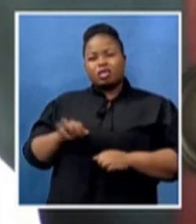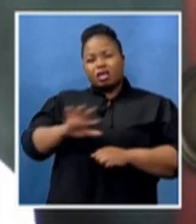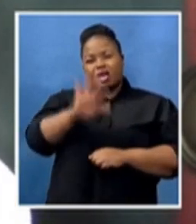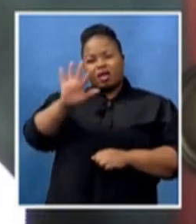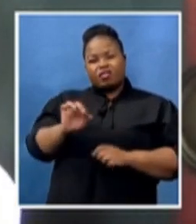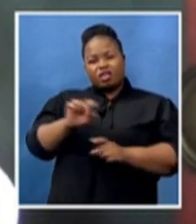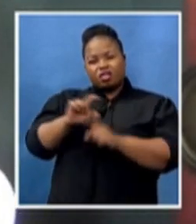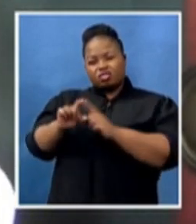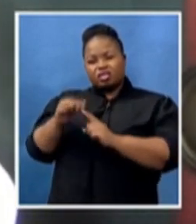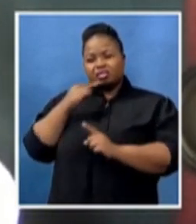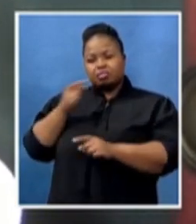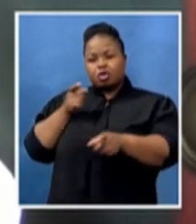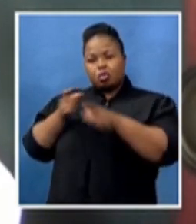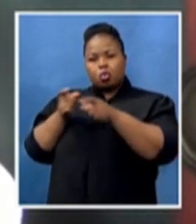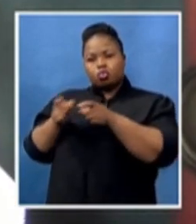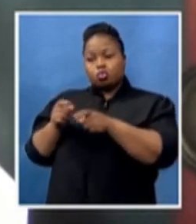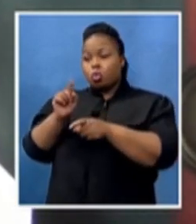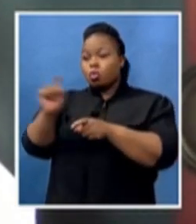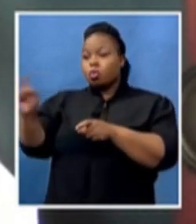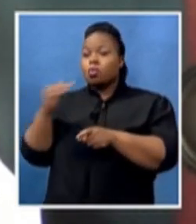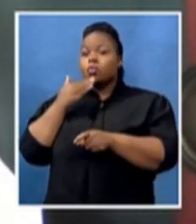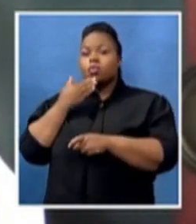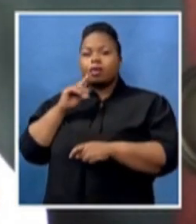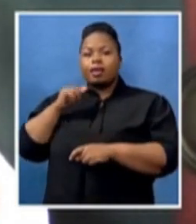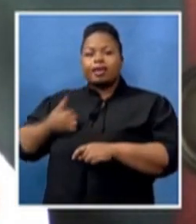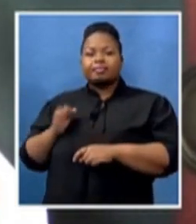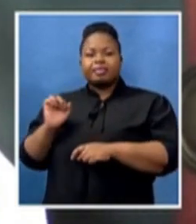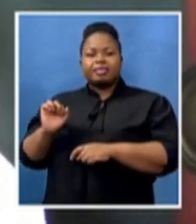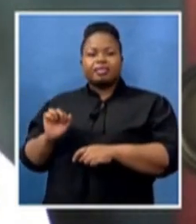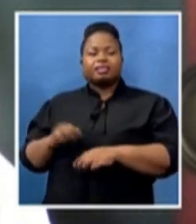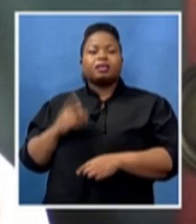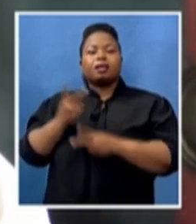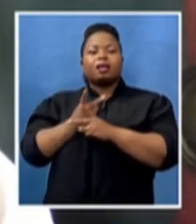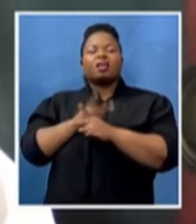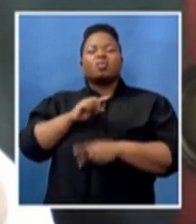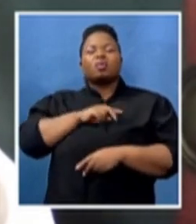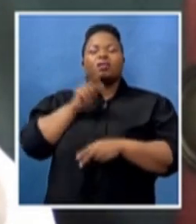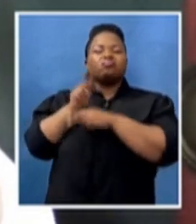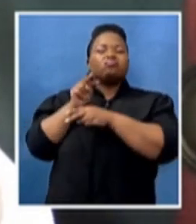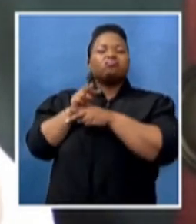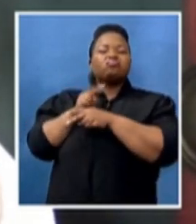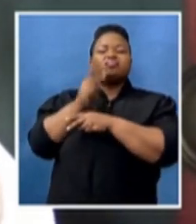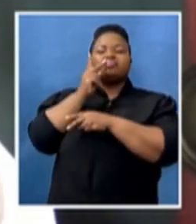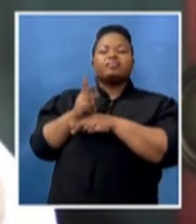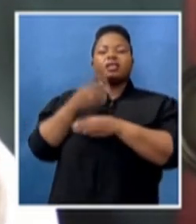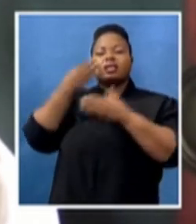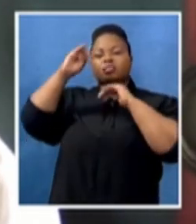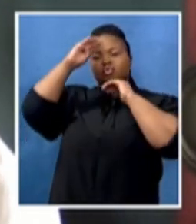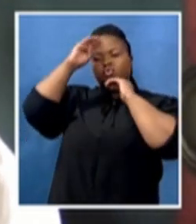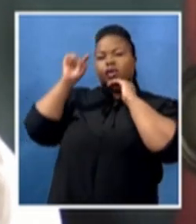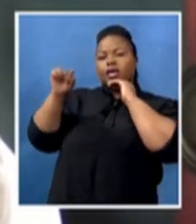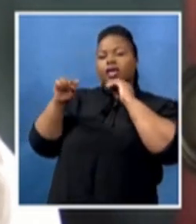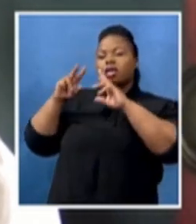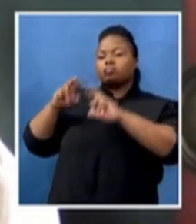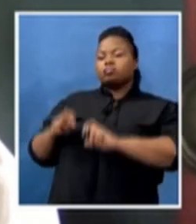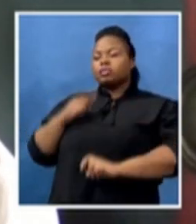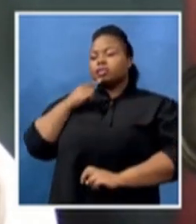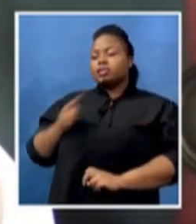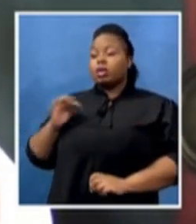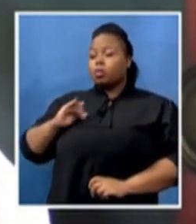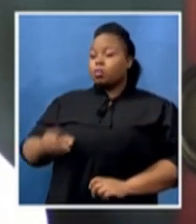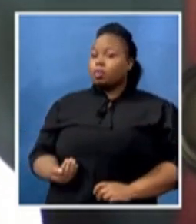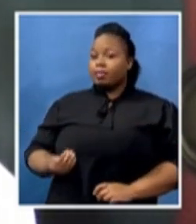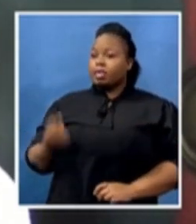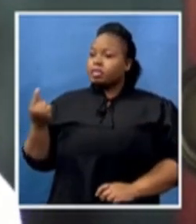For example, it has been observed in one study in Botswana that even a female who is a single parent is not allowed to